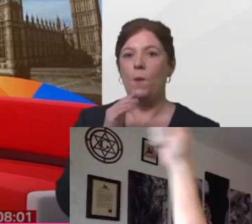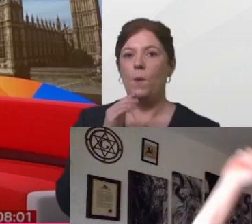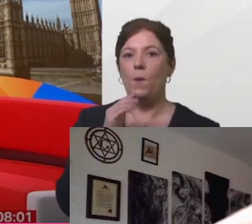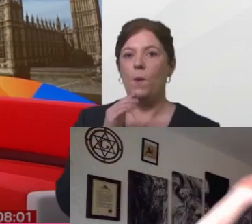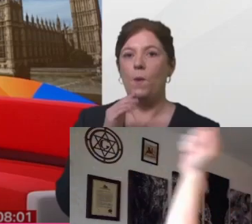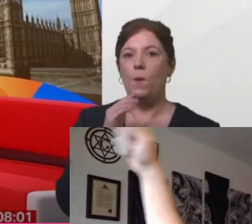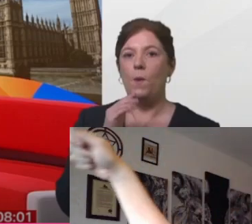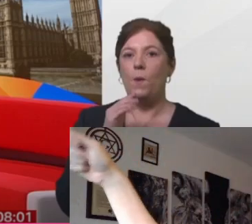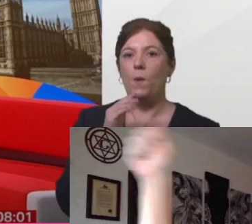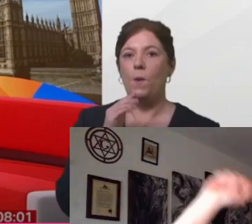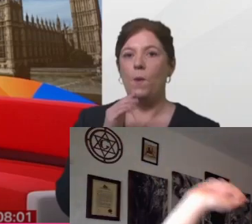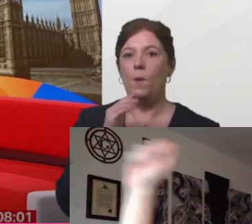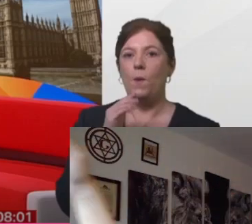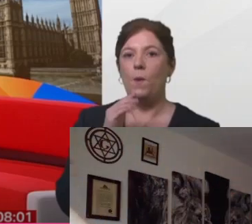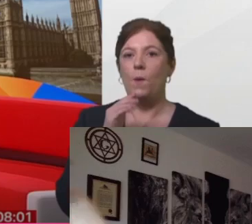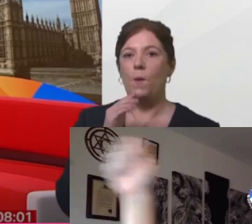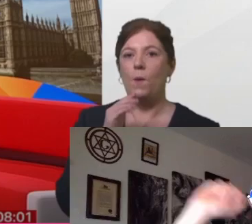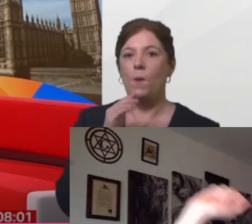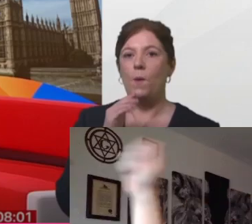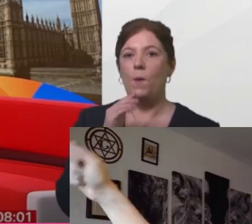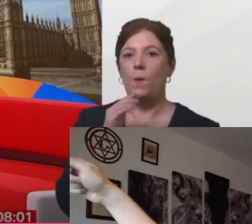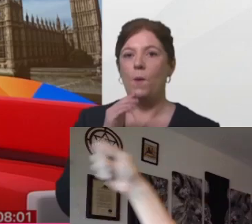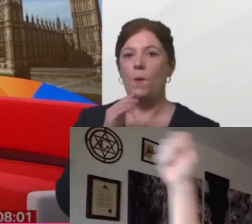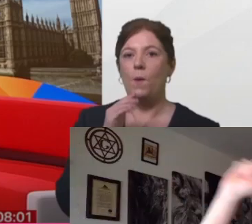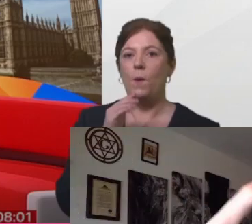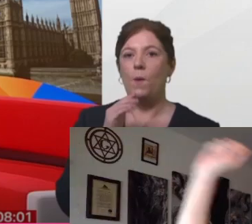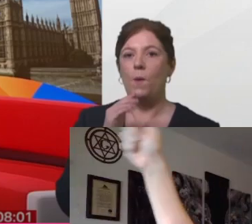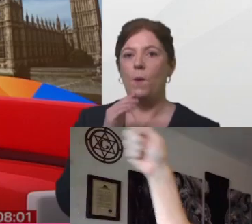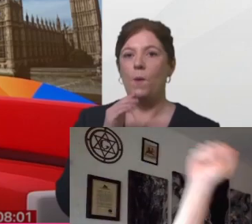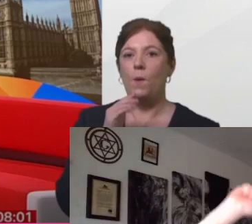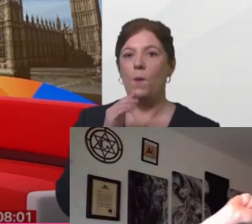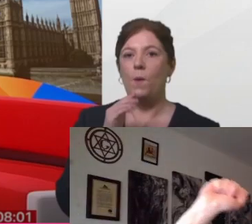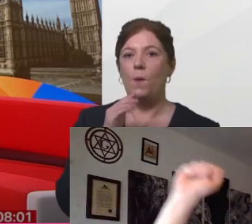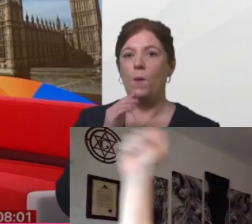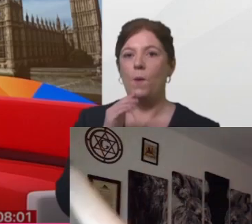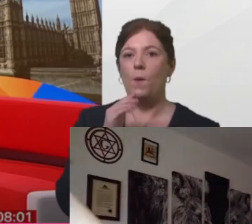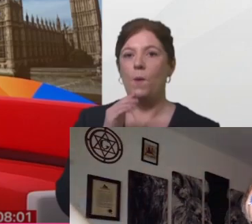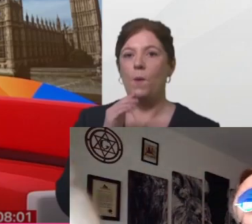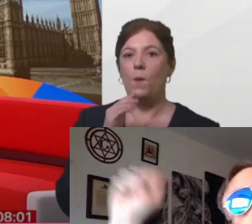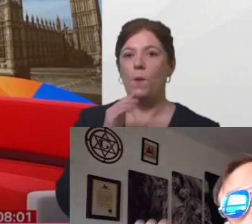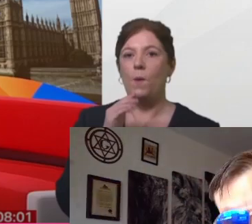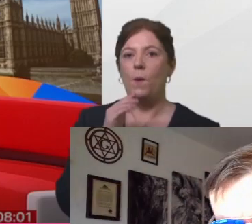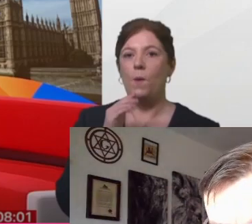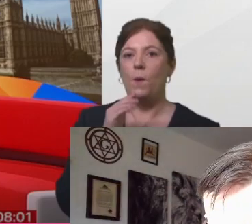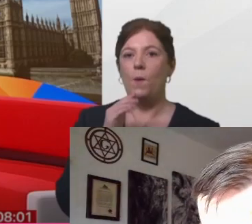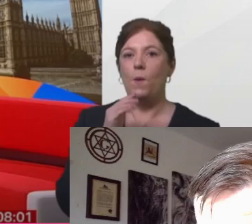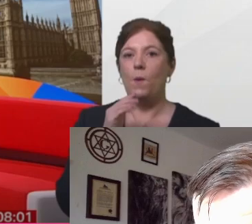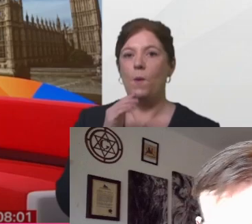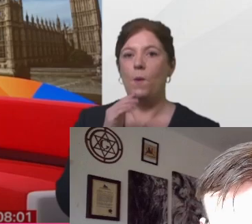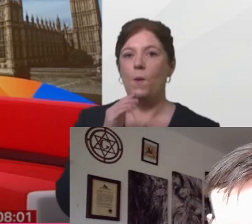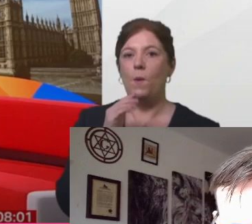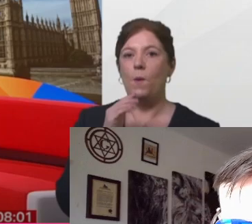Hear ye, hear ye! There's no chicken Kiev, it's chicken Kieves.